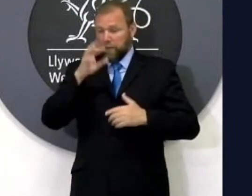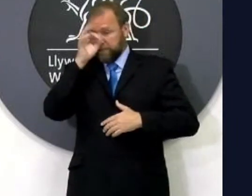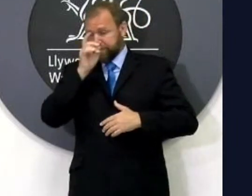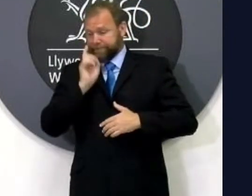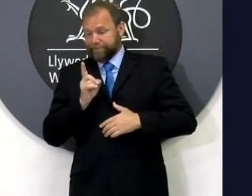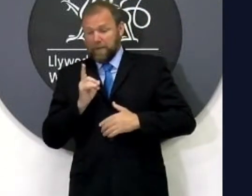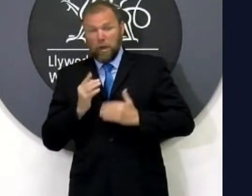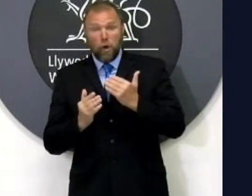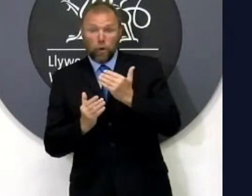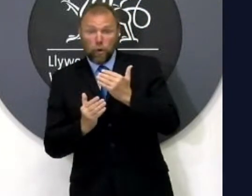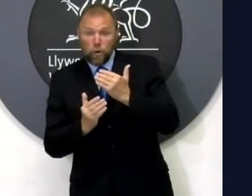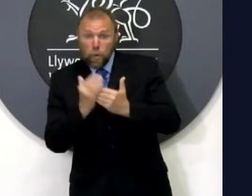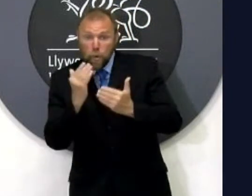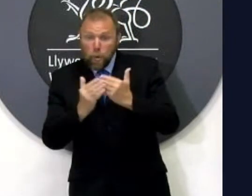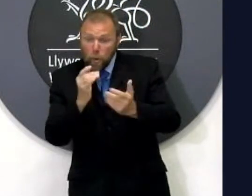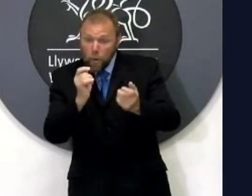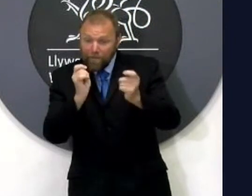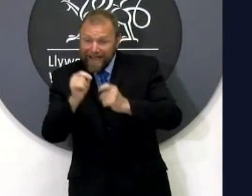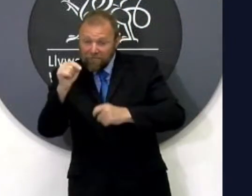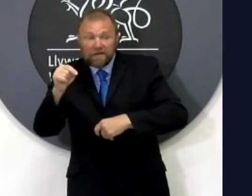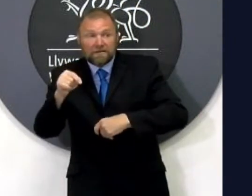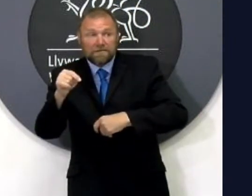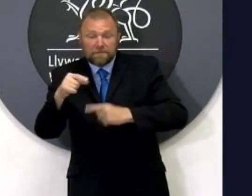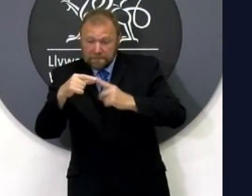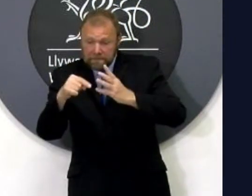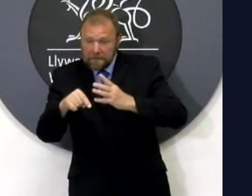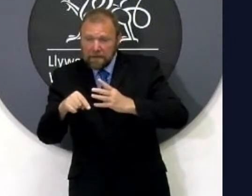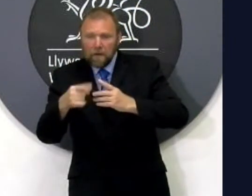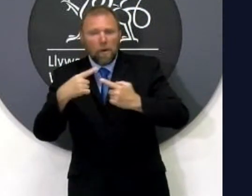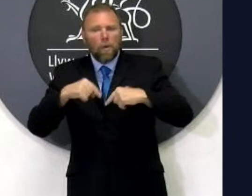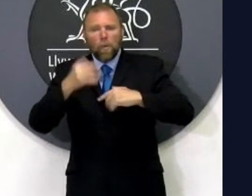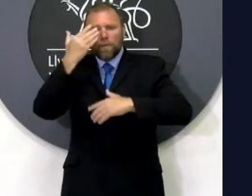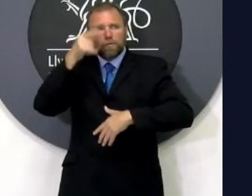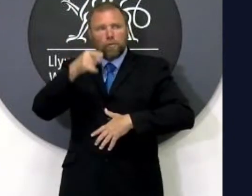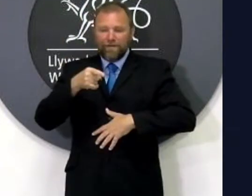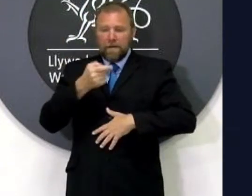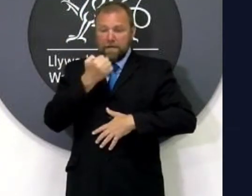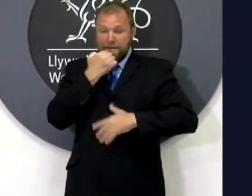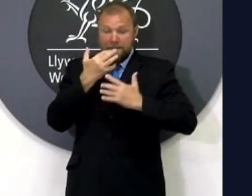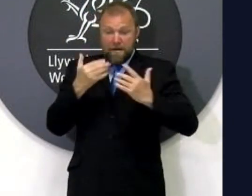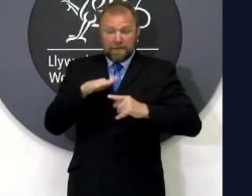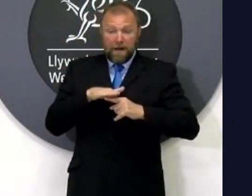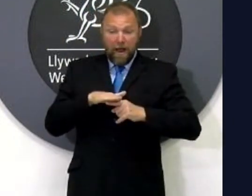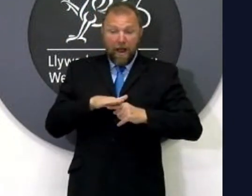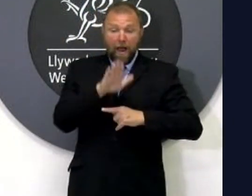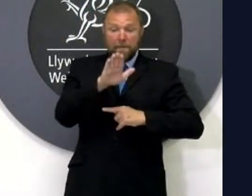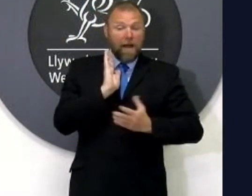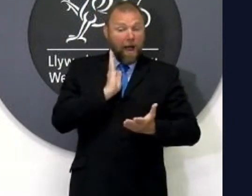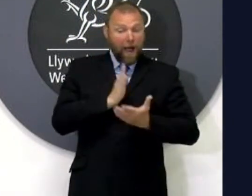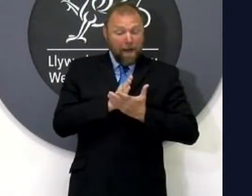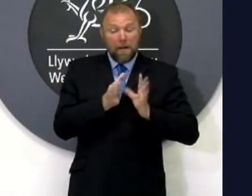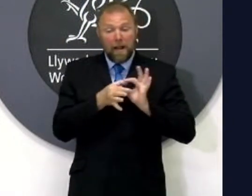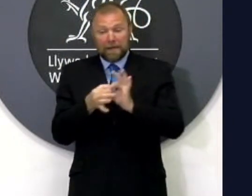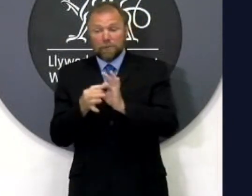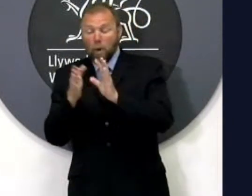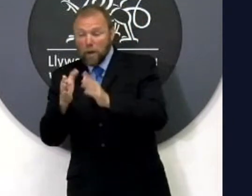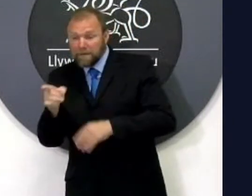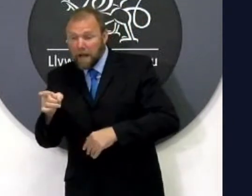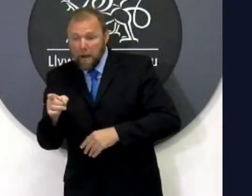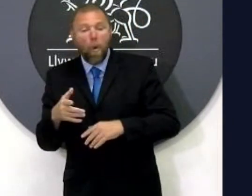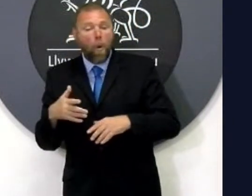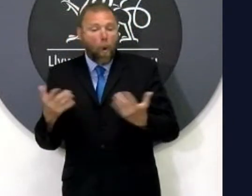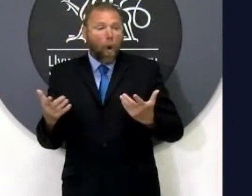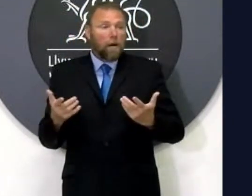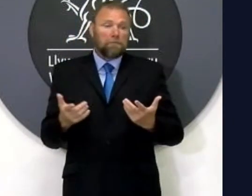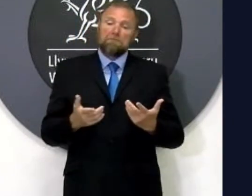variant here in Wales would lead to increase in hospital admissions, increase in people needing intensive